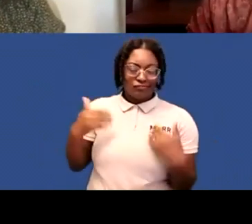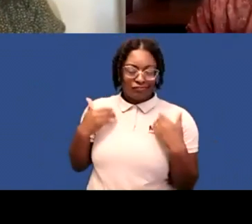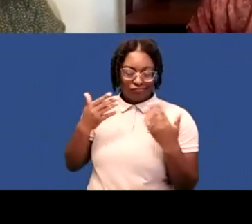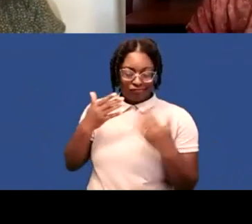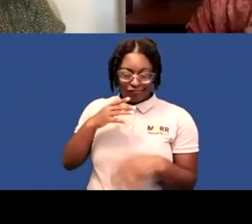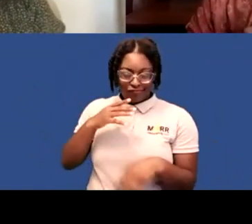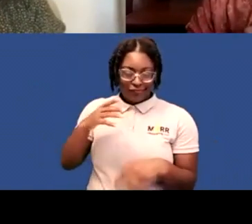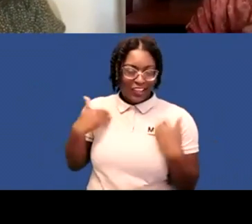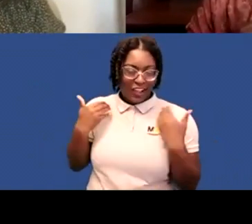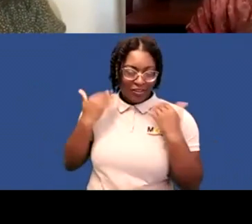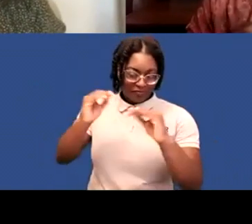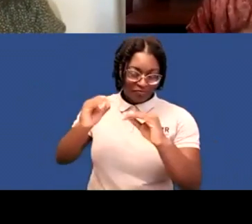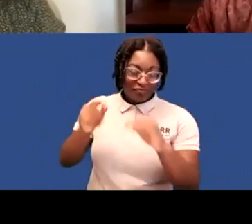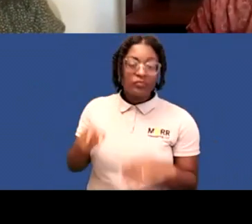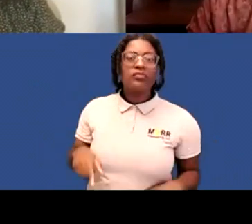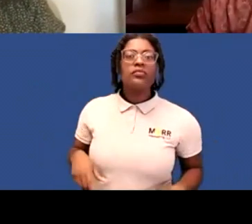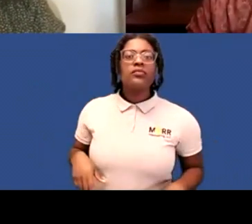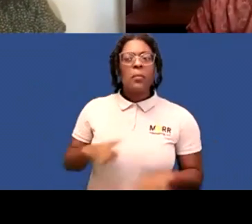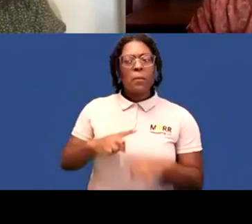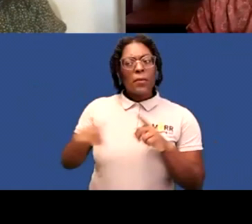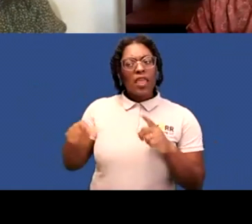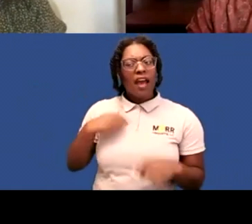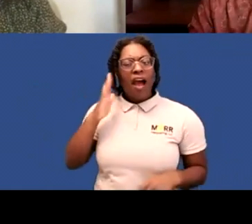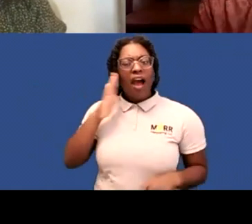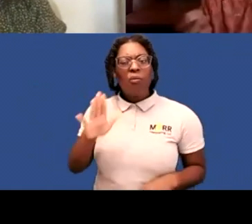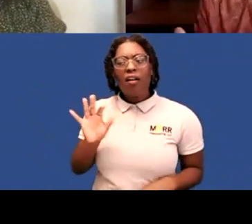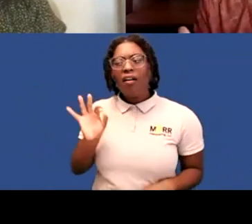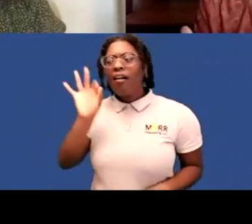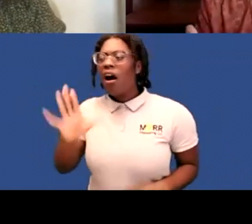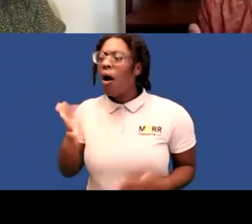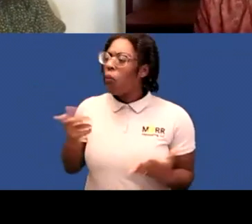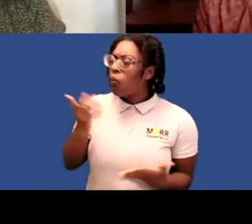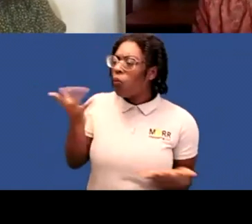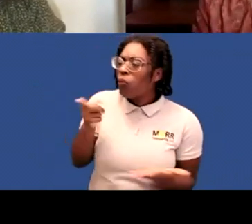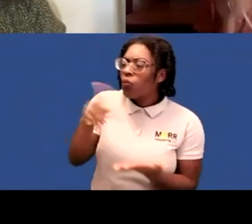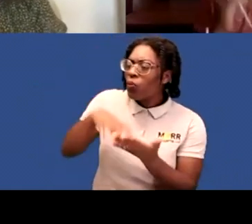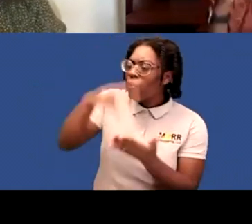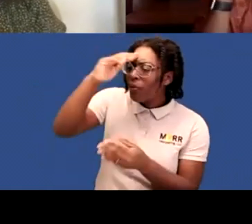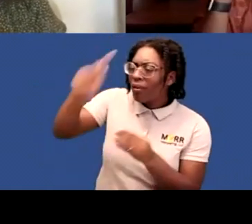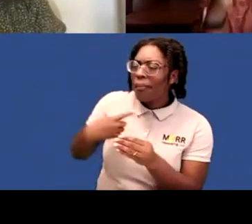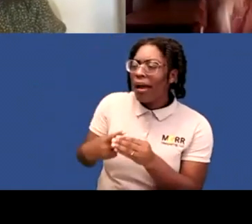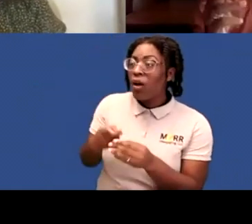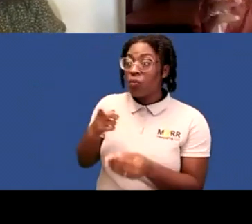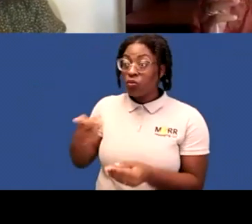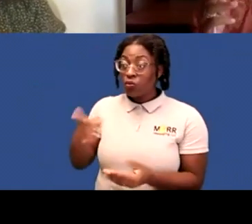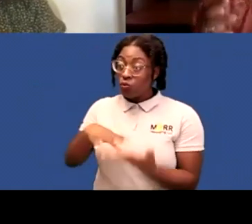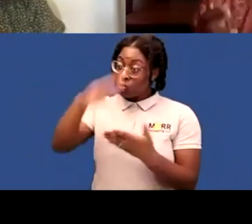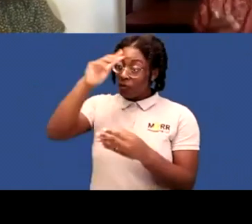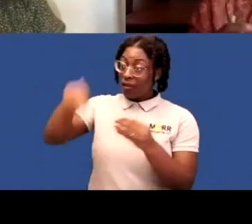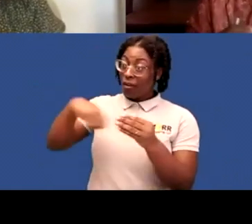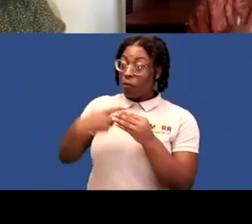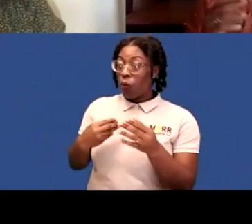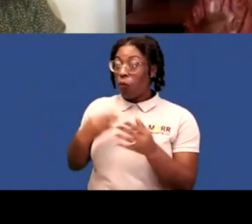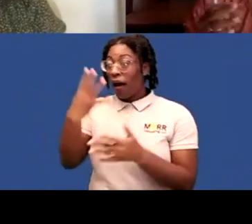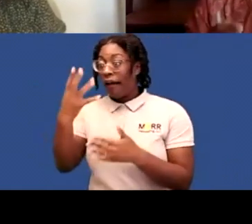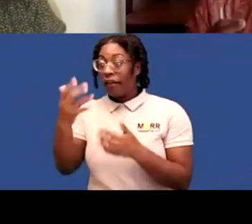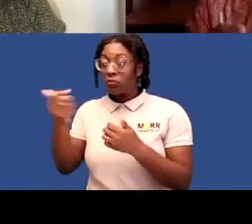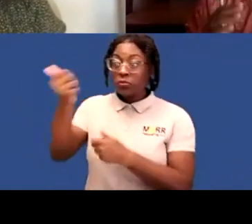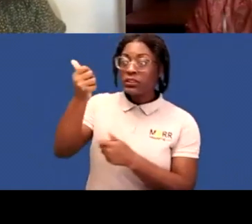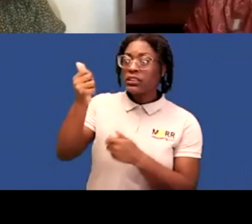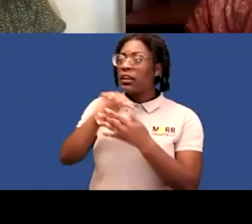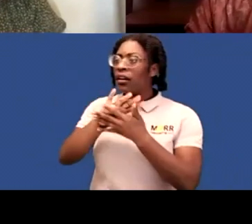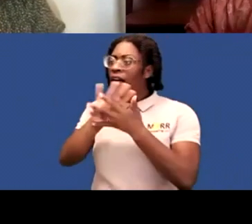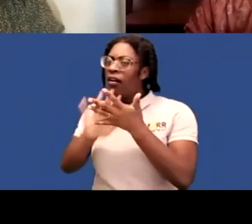should be doing during this time. It's teaching things that we always should be teaching, but be thinking the parents are in the